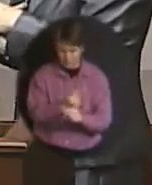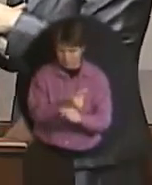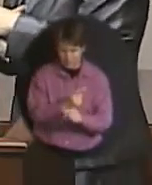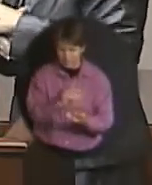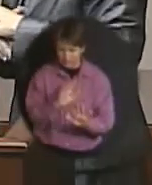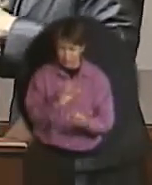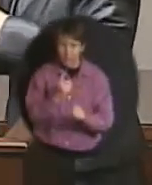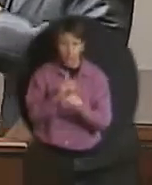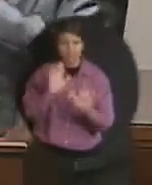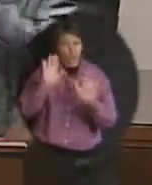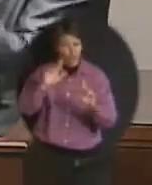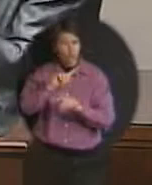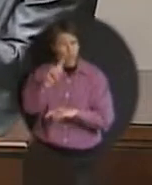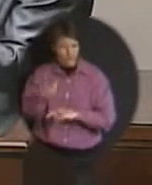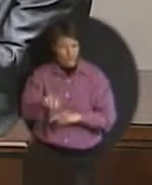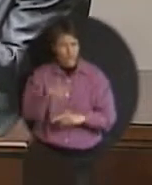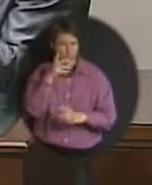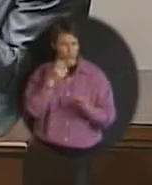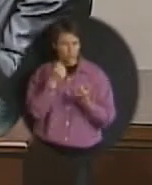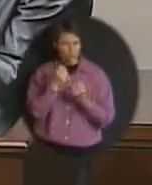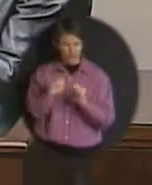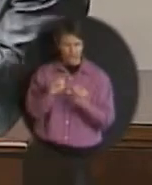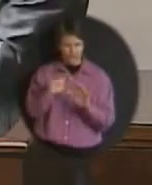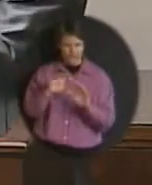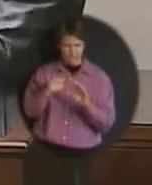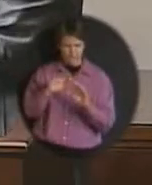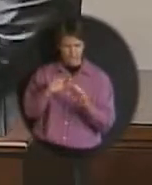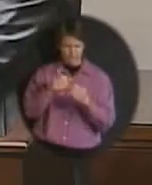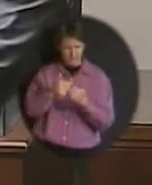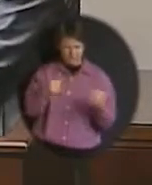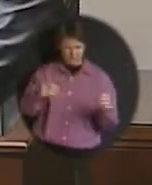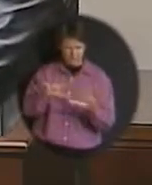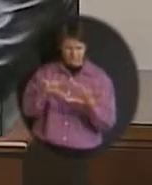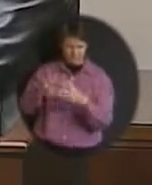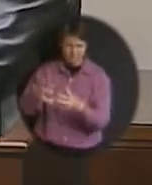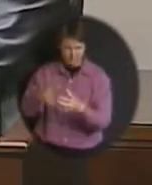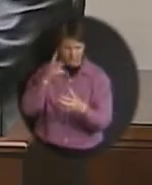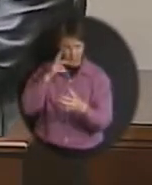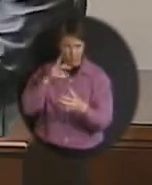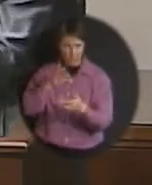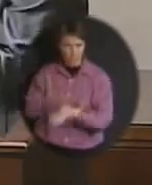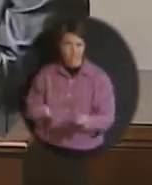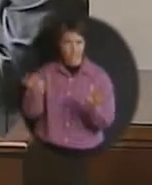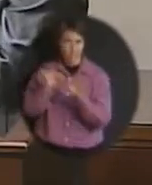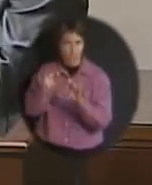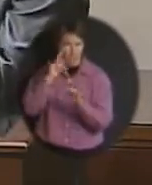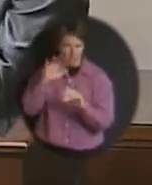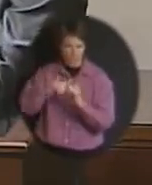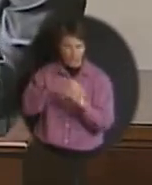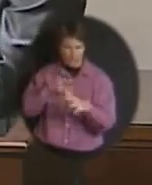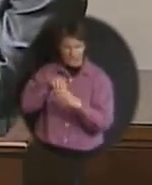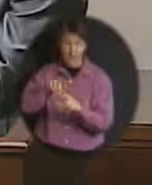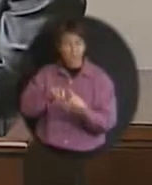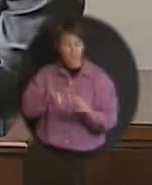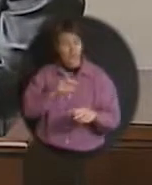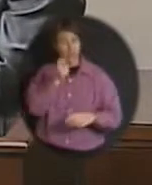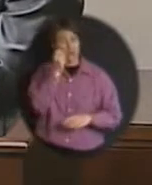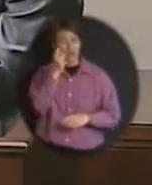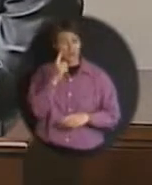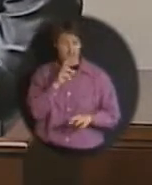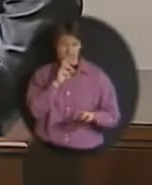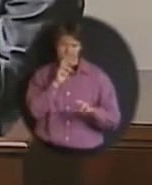bring up a great question, and we're going to try and isolate it to the definitions important for the intervention, but that our response immediate and